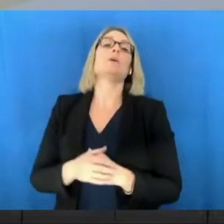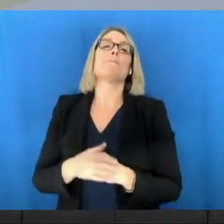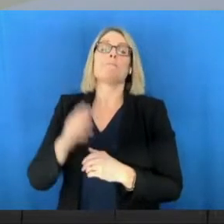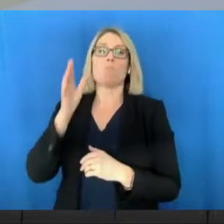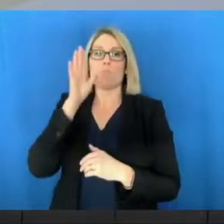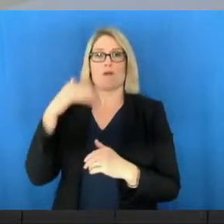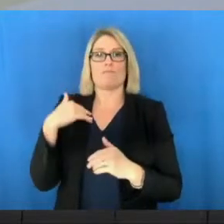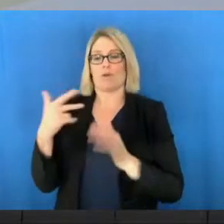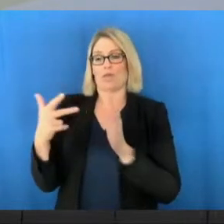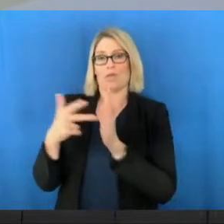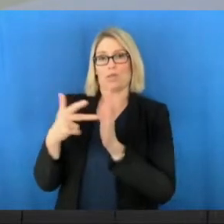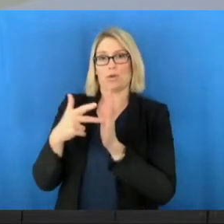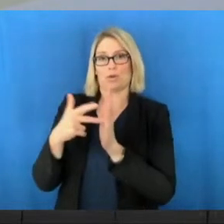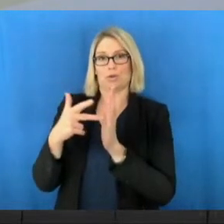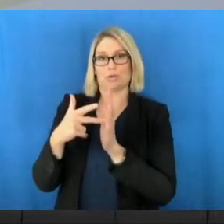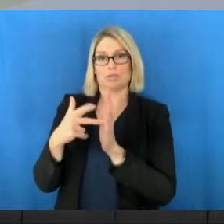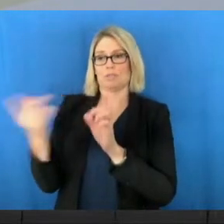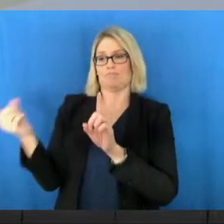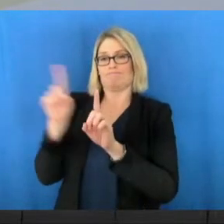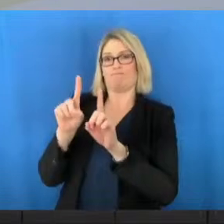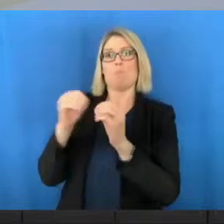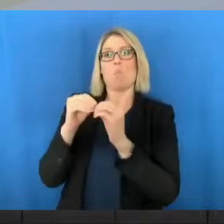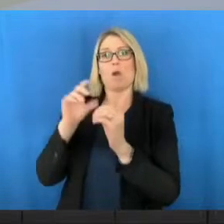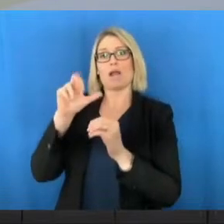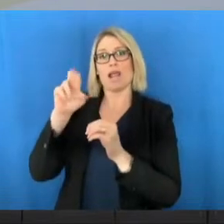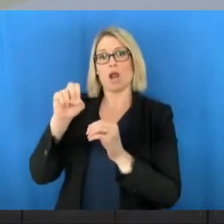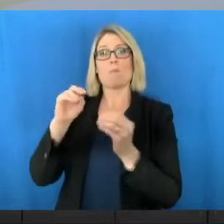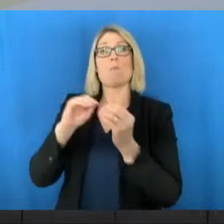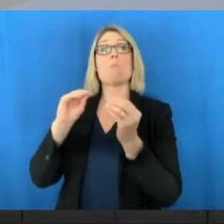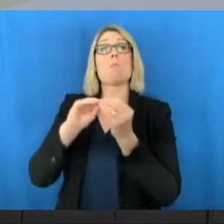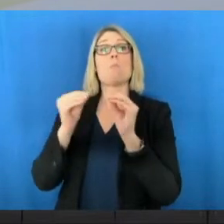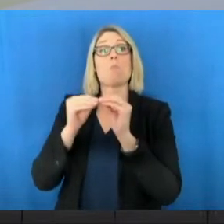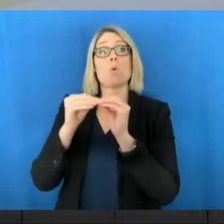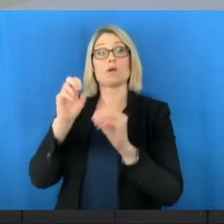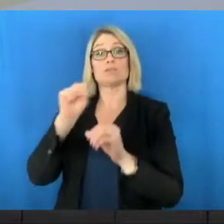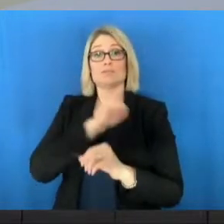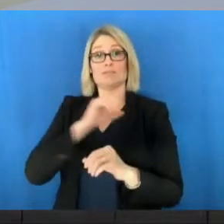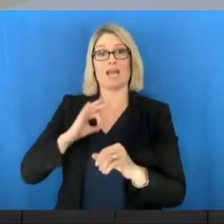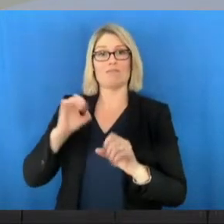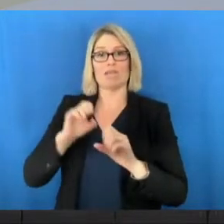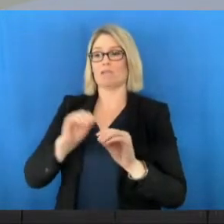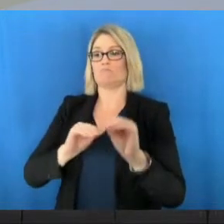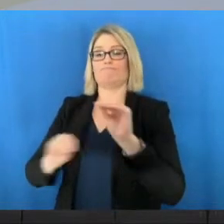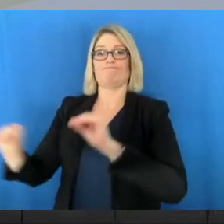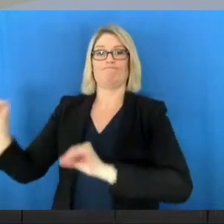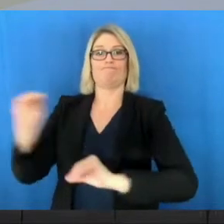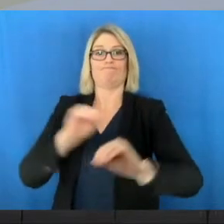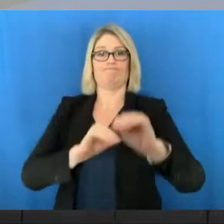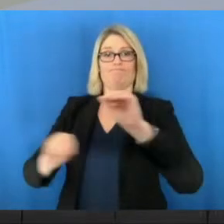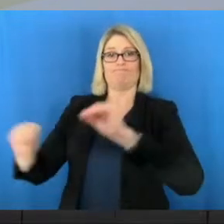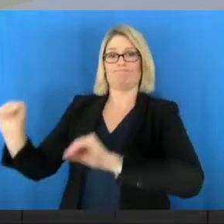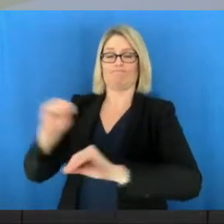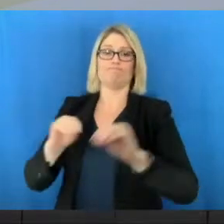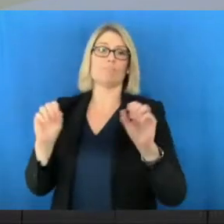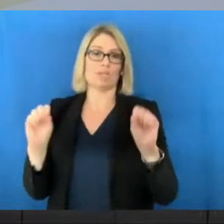third partner in care and allow more staff movement between facilities.